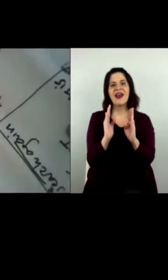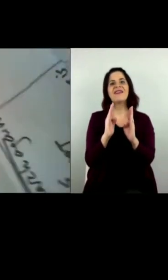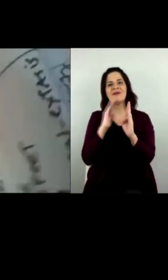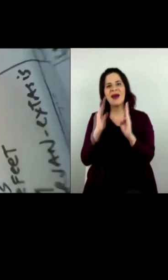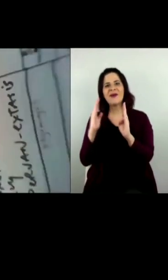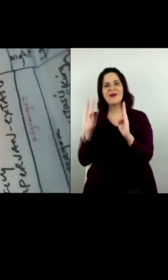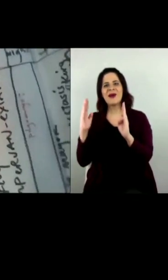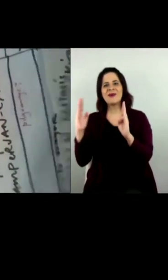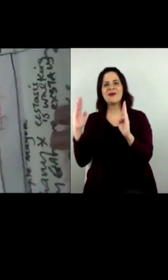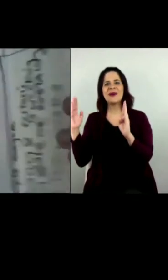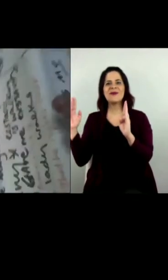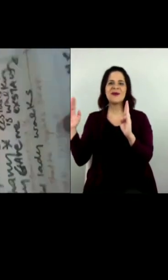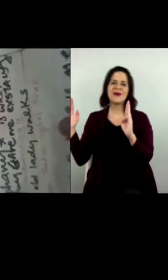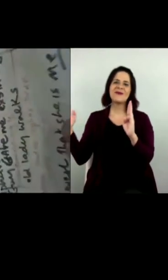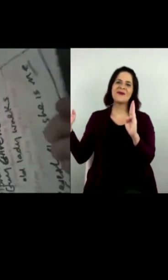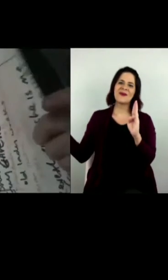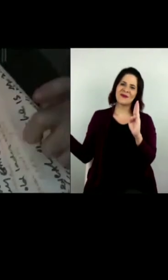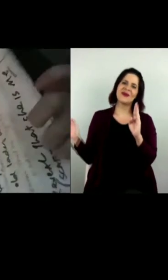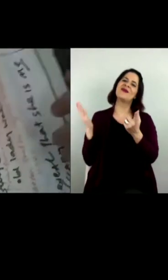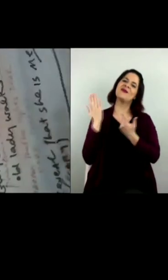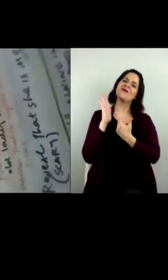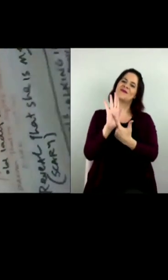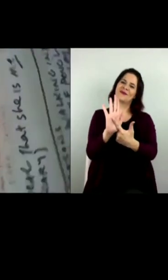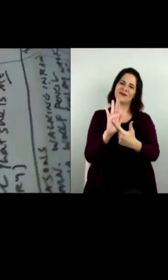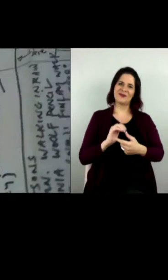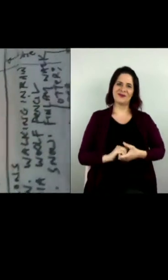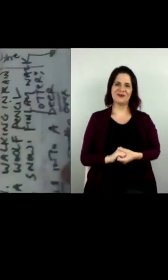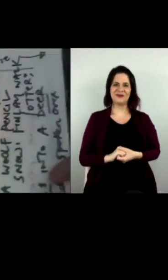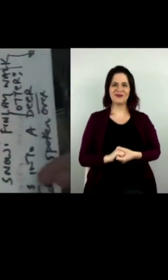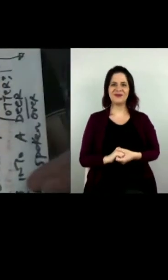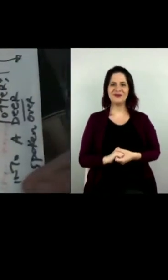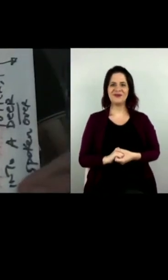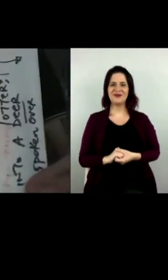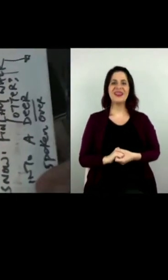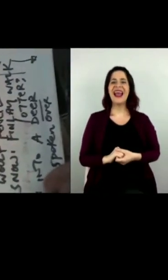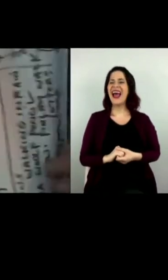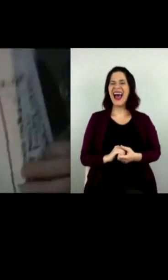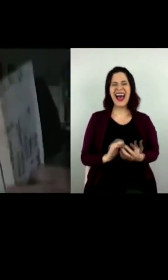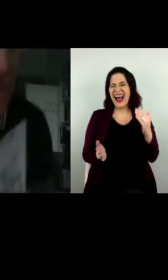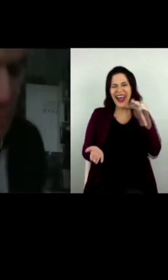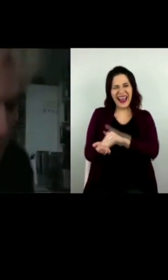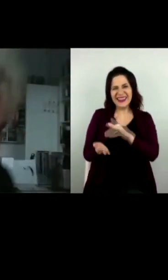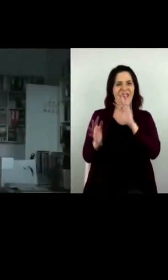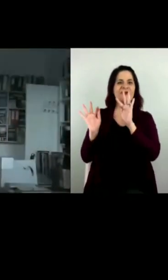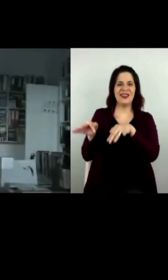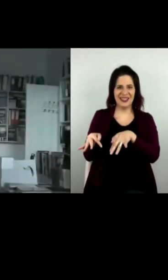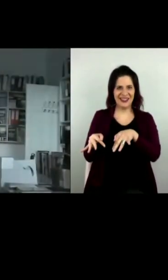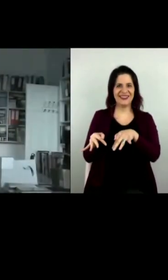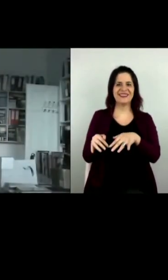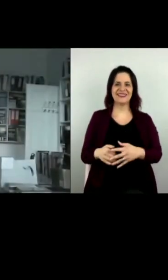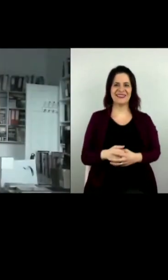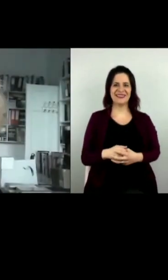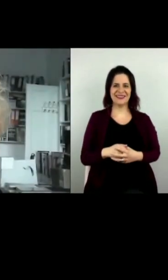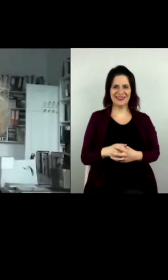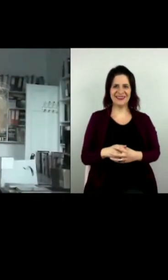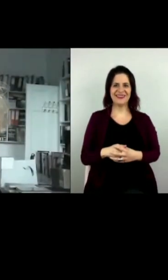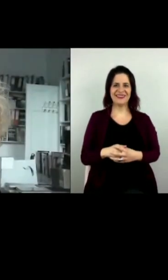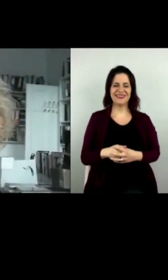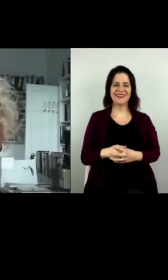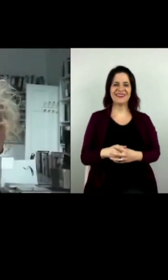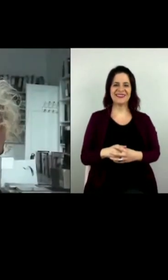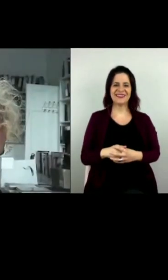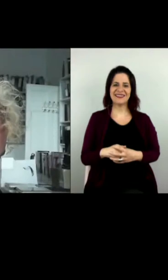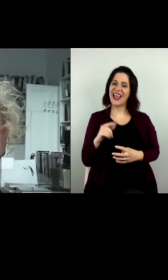and you get to the end of the film. And this was an example of a kind